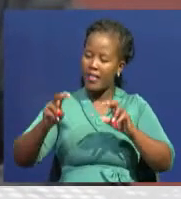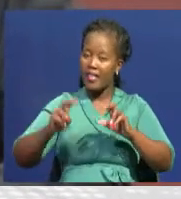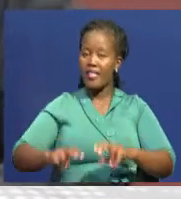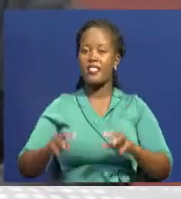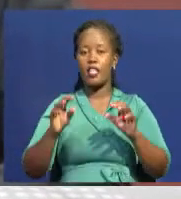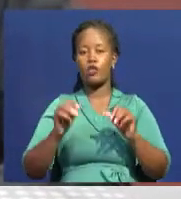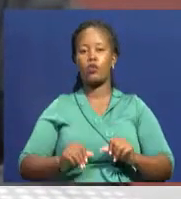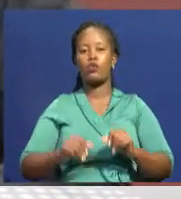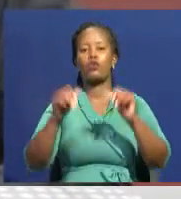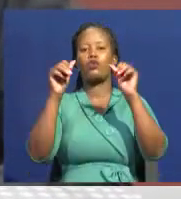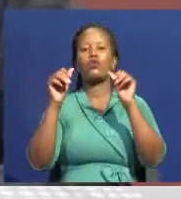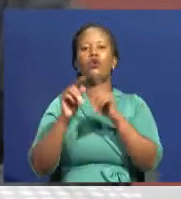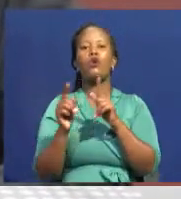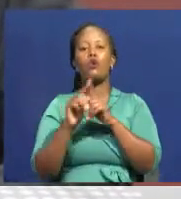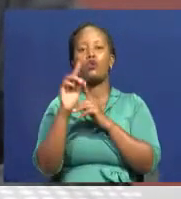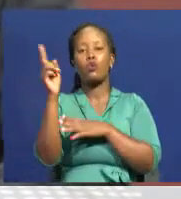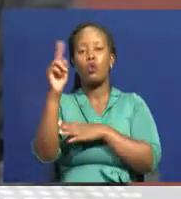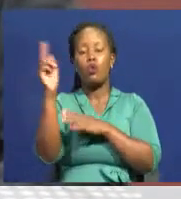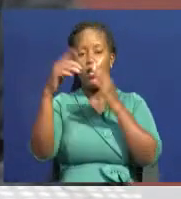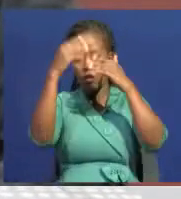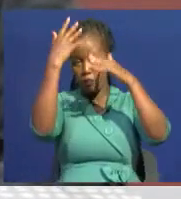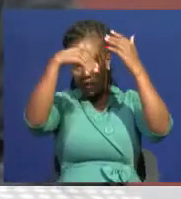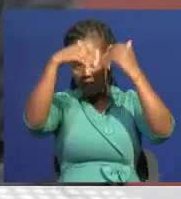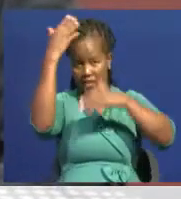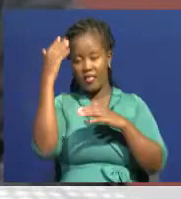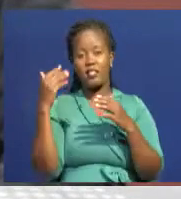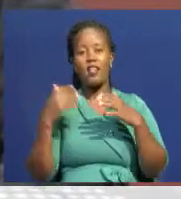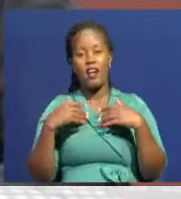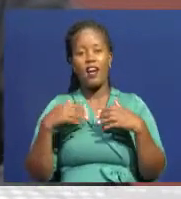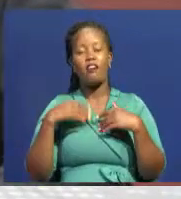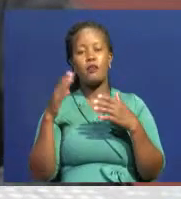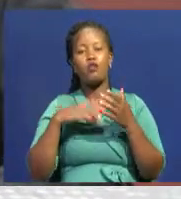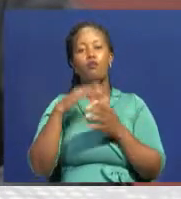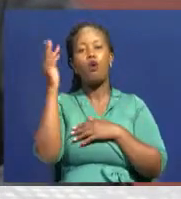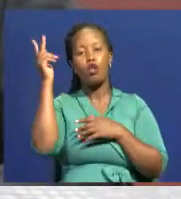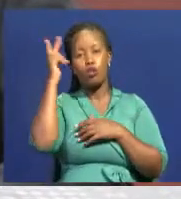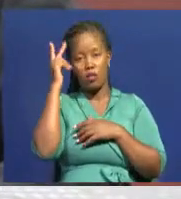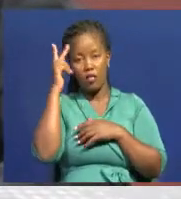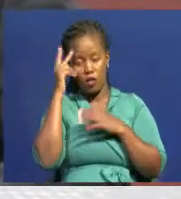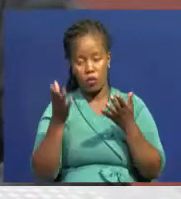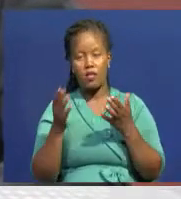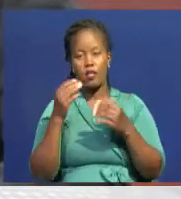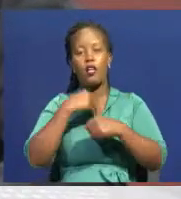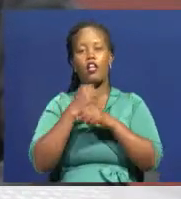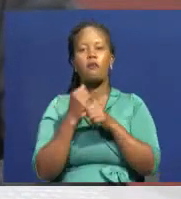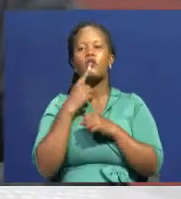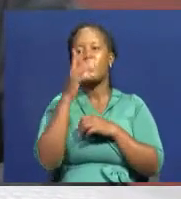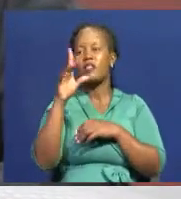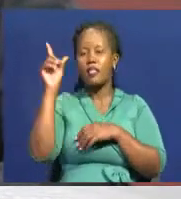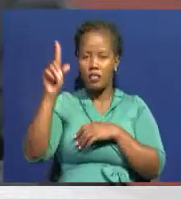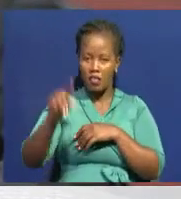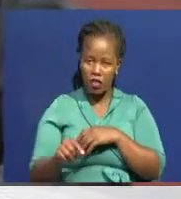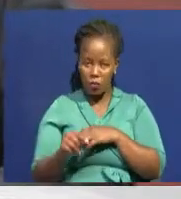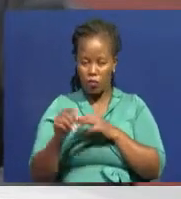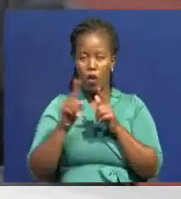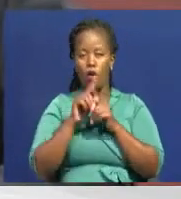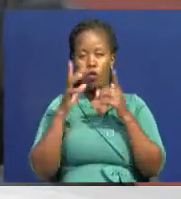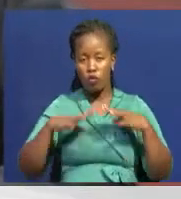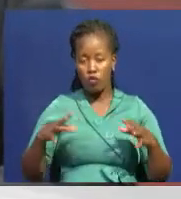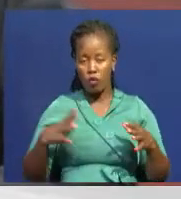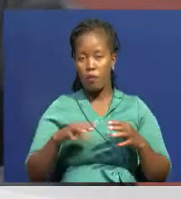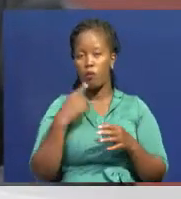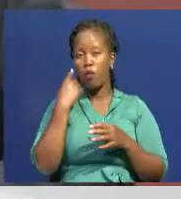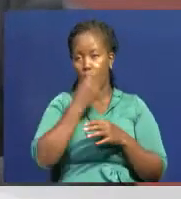and the University of Nairobi is actually at the forefront in recognition of all that to make it affordable for people, even in your own private